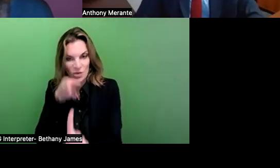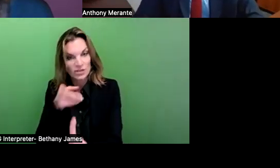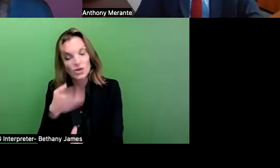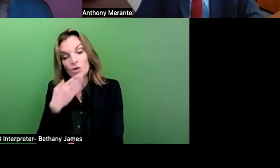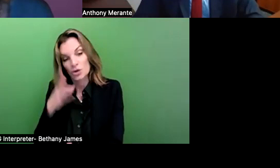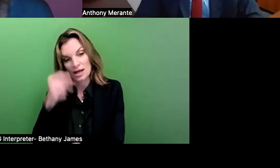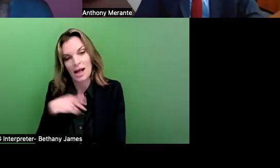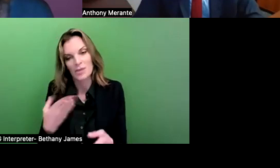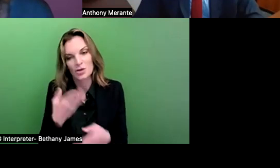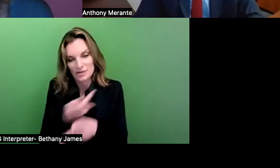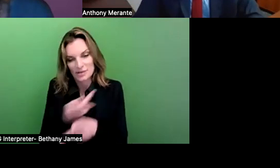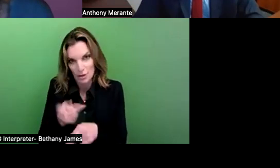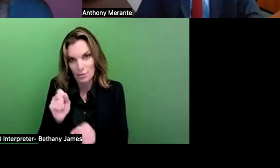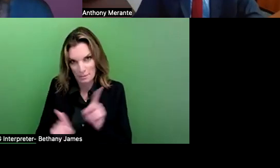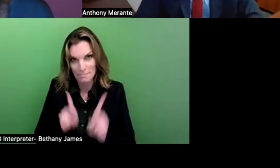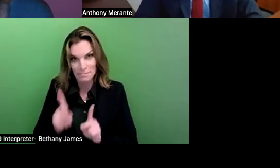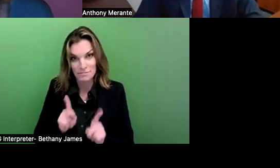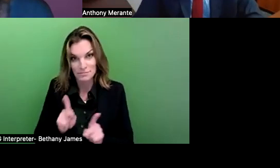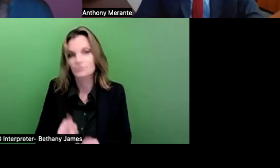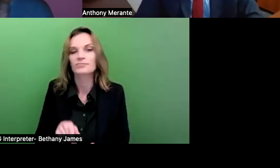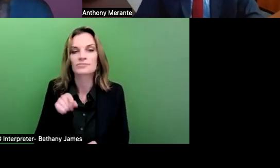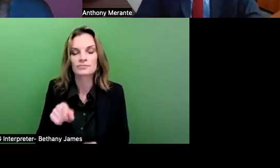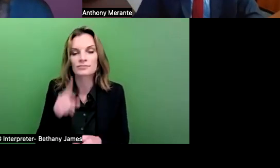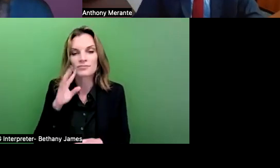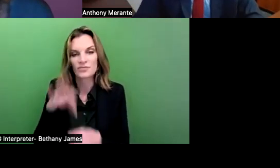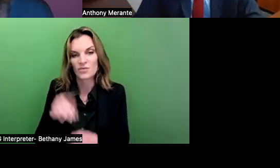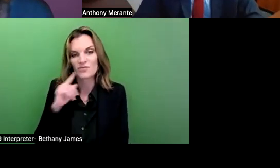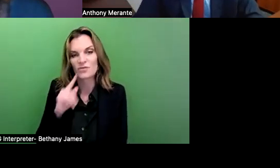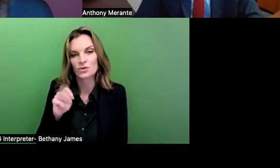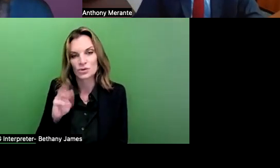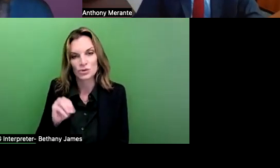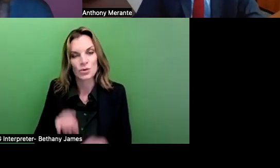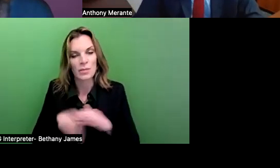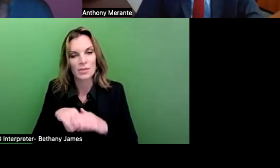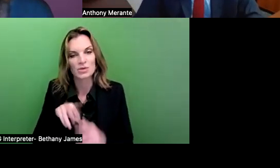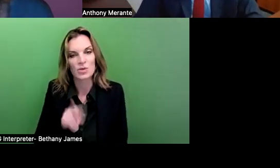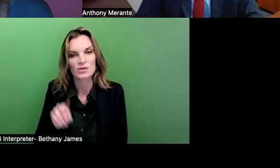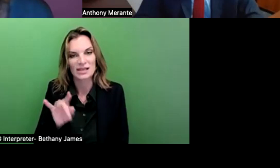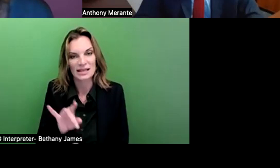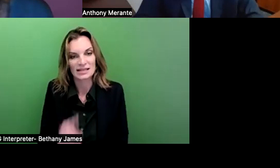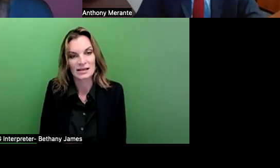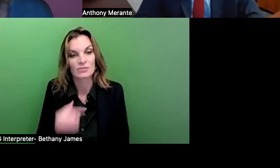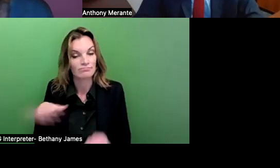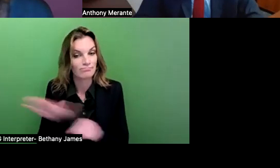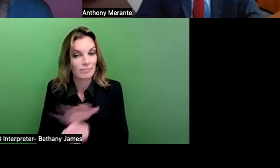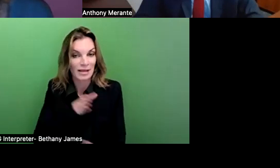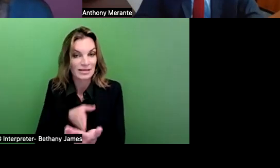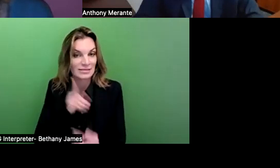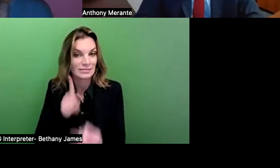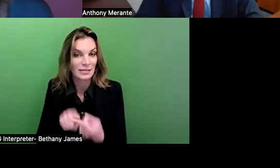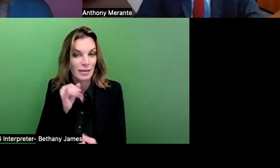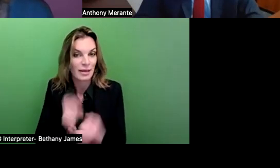here to take care of the people. When it came to that vote for term limits in 2018, I was totally against it until the very end,